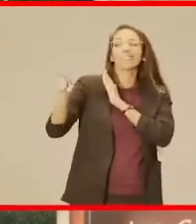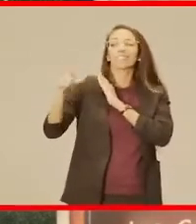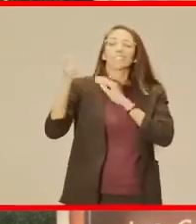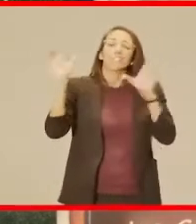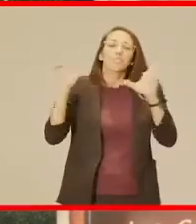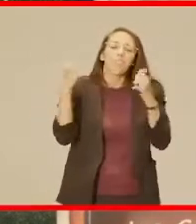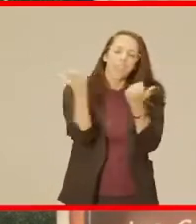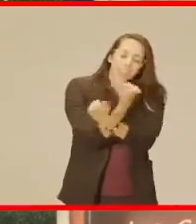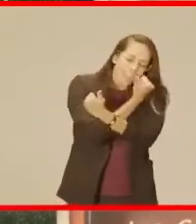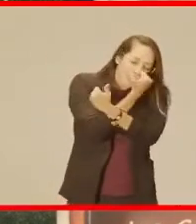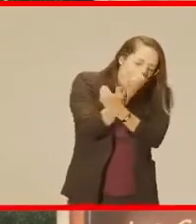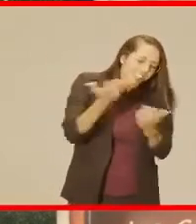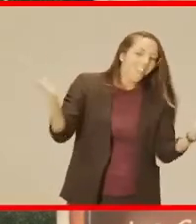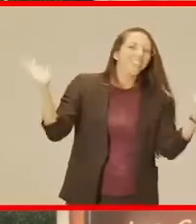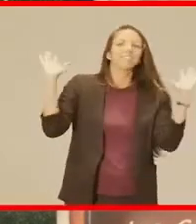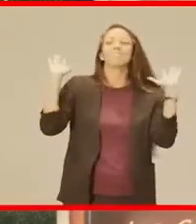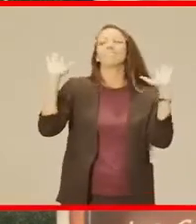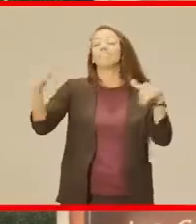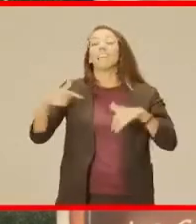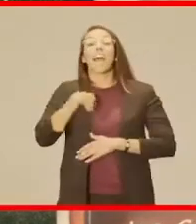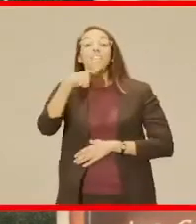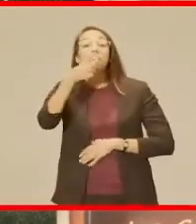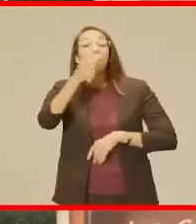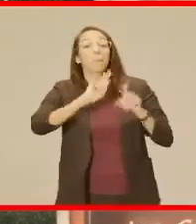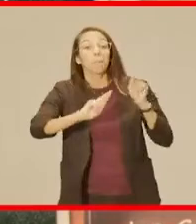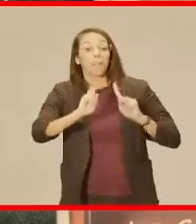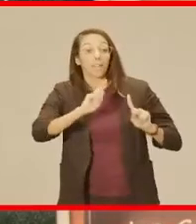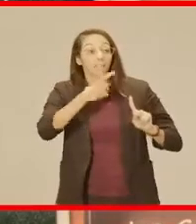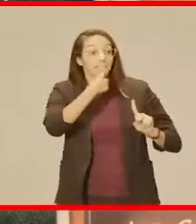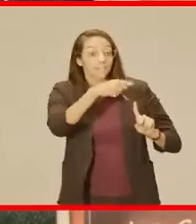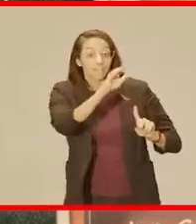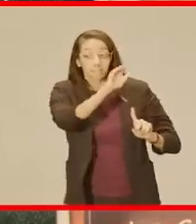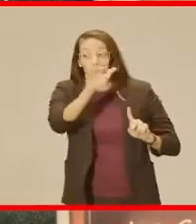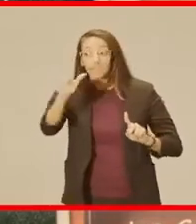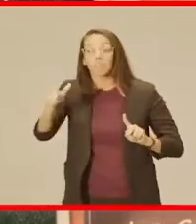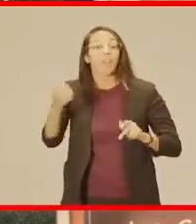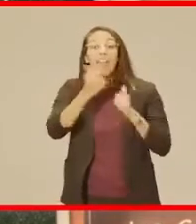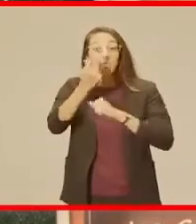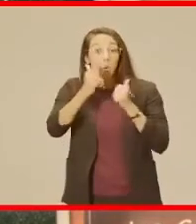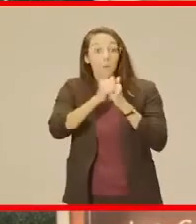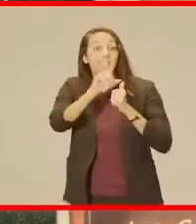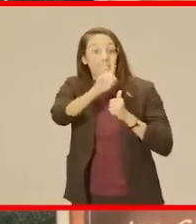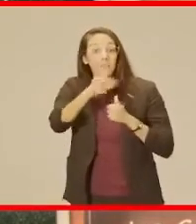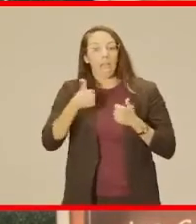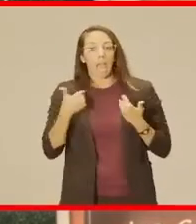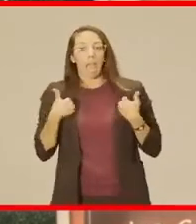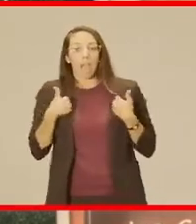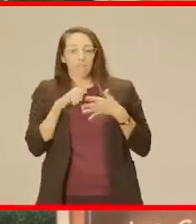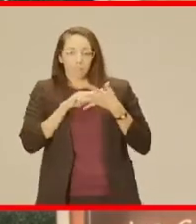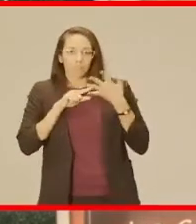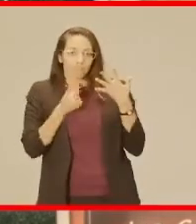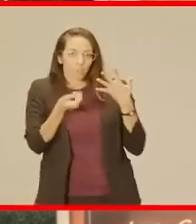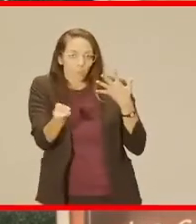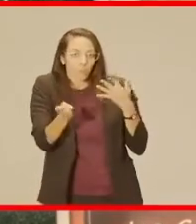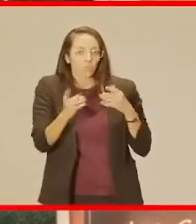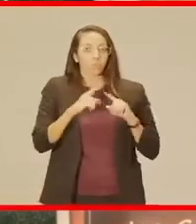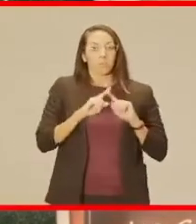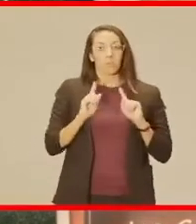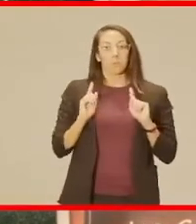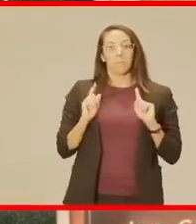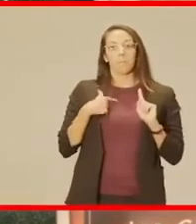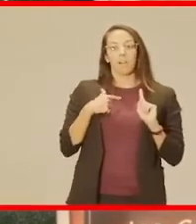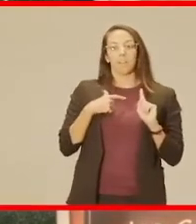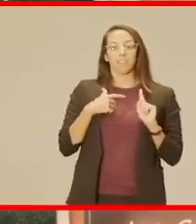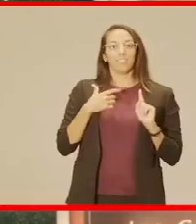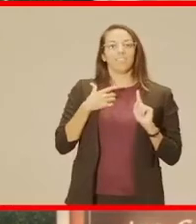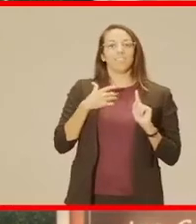anything. You know, and I tell people with disabilities, I have several, but I got mine at an older